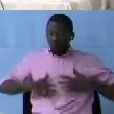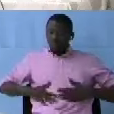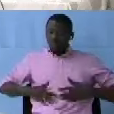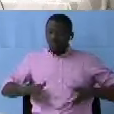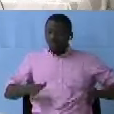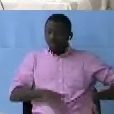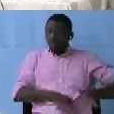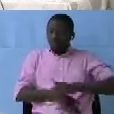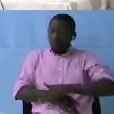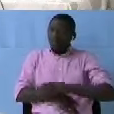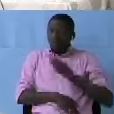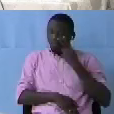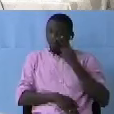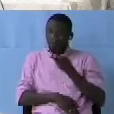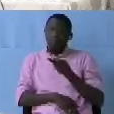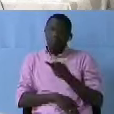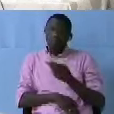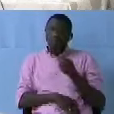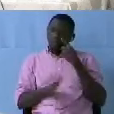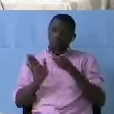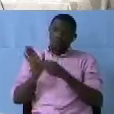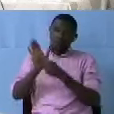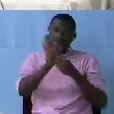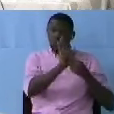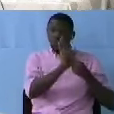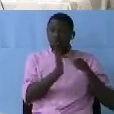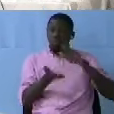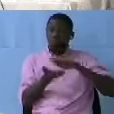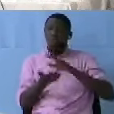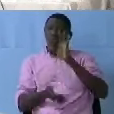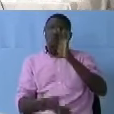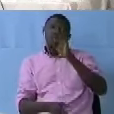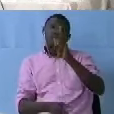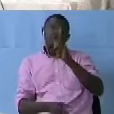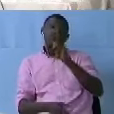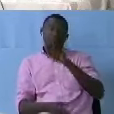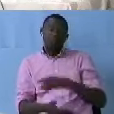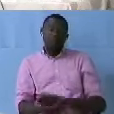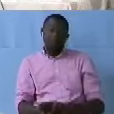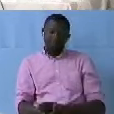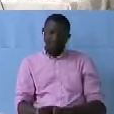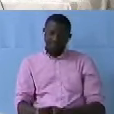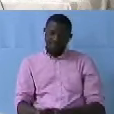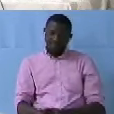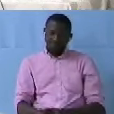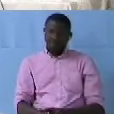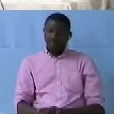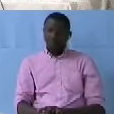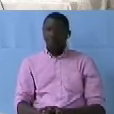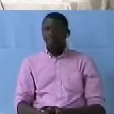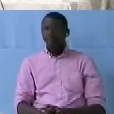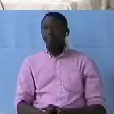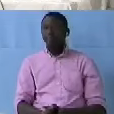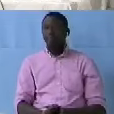gis nañ si télé bi nit ñi nga xamantene ñu ngi leena fajj soduñ dara lu dul tawel bi nga xamantene loolu lañ ñu ngoo seen